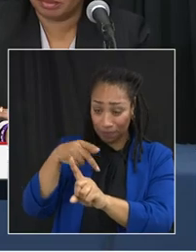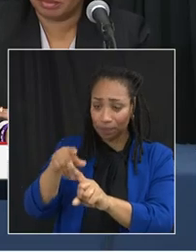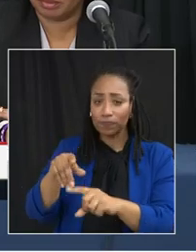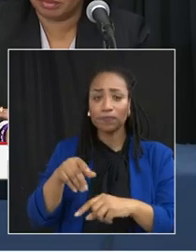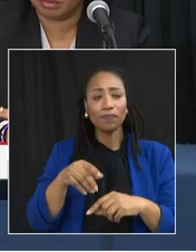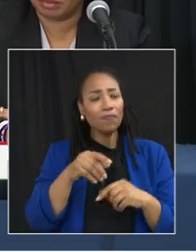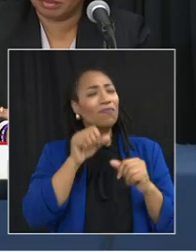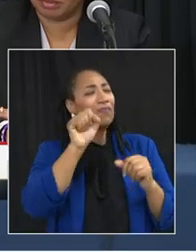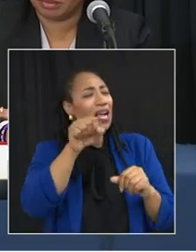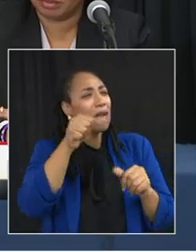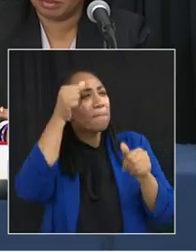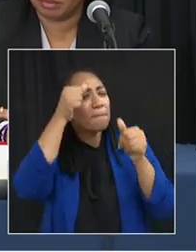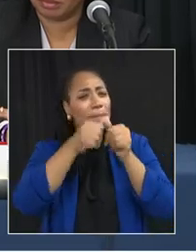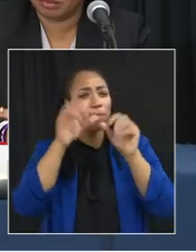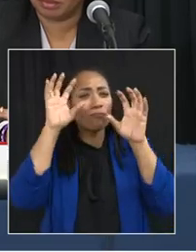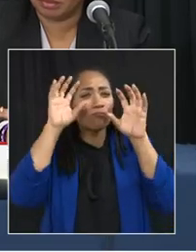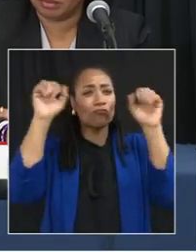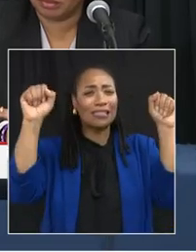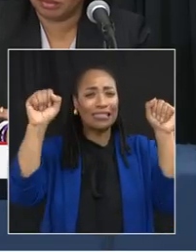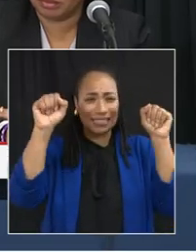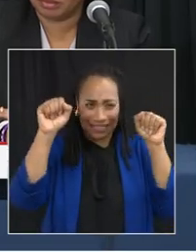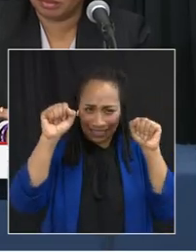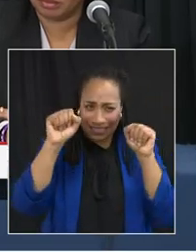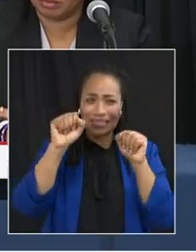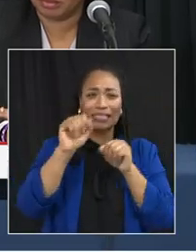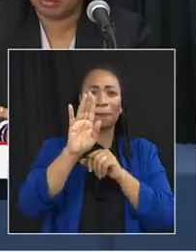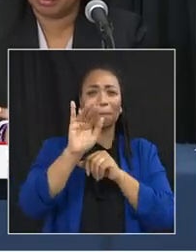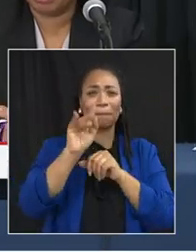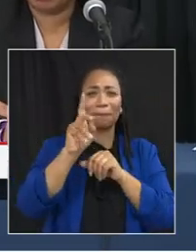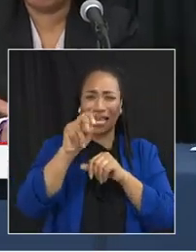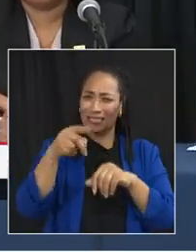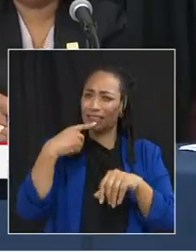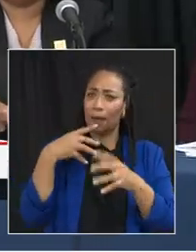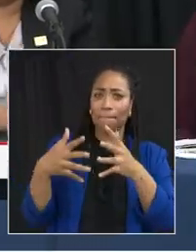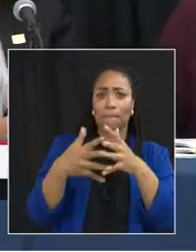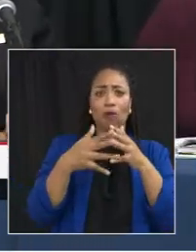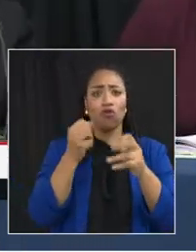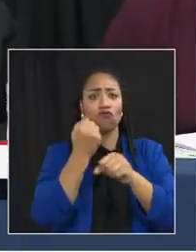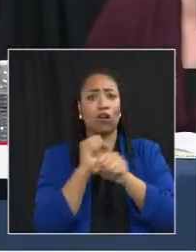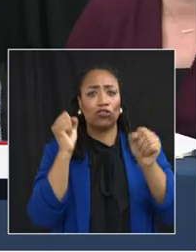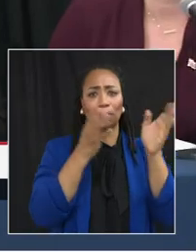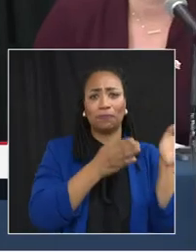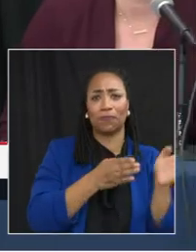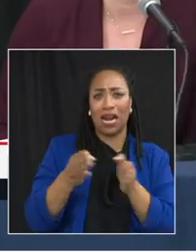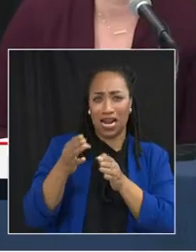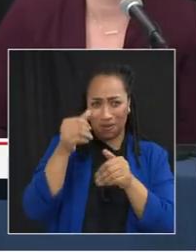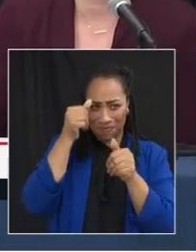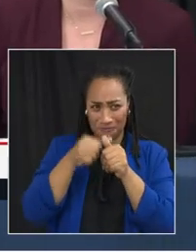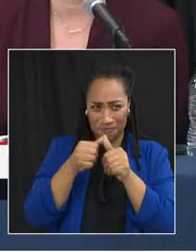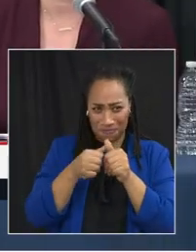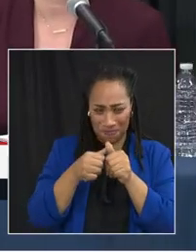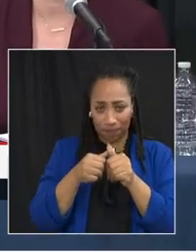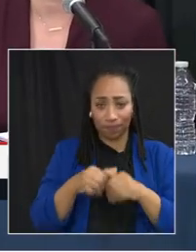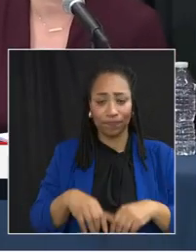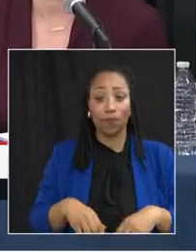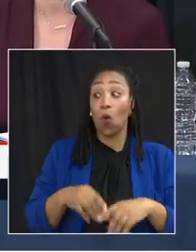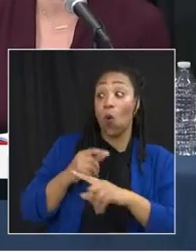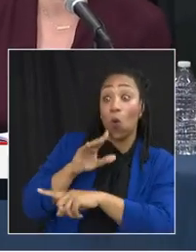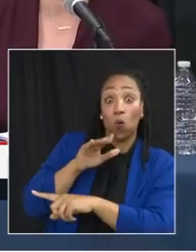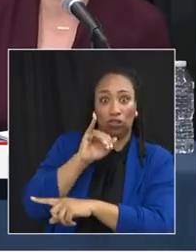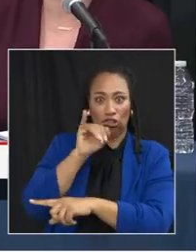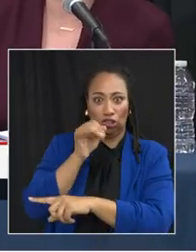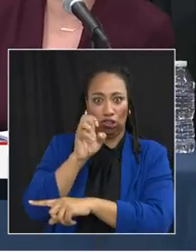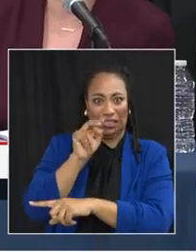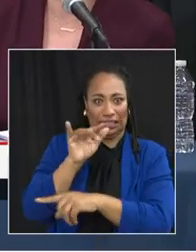was released. We literally had, do you remember, Jenny? Yeah, Mayor, during the ARPA investments, we had upwards of about